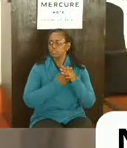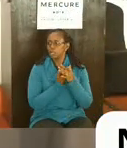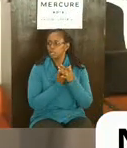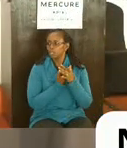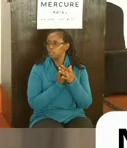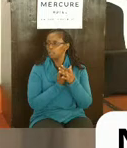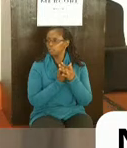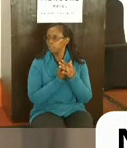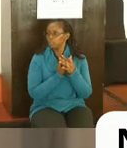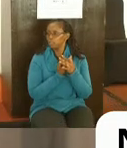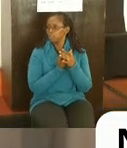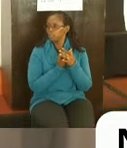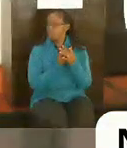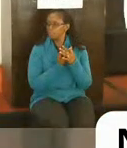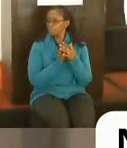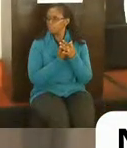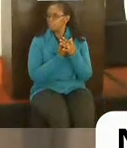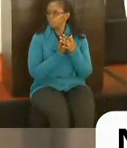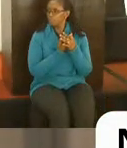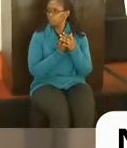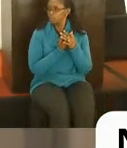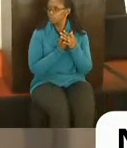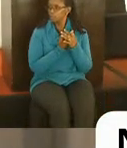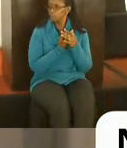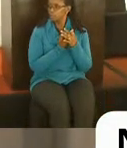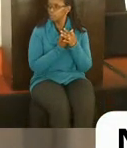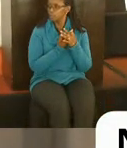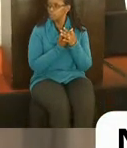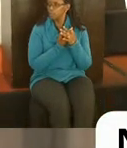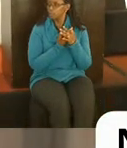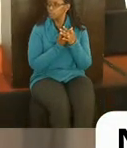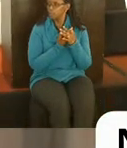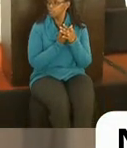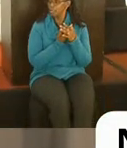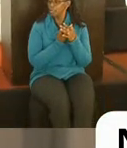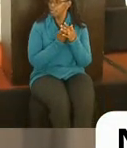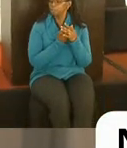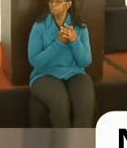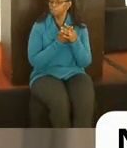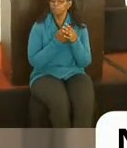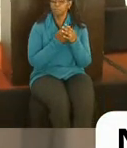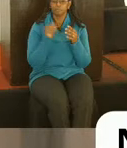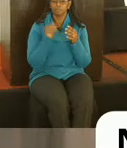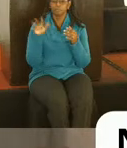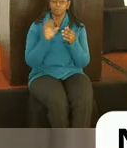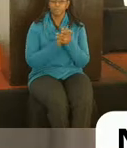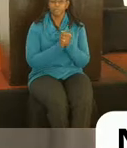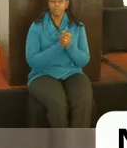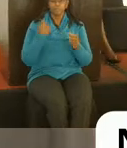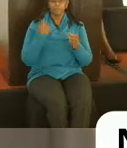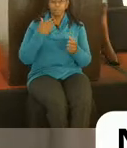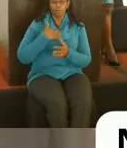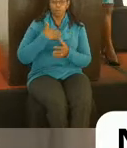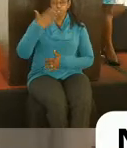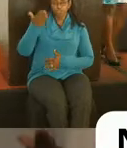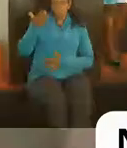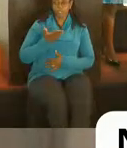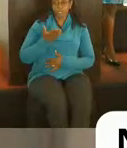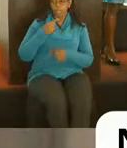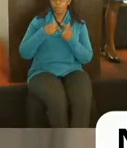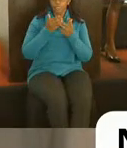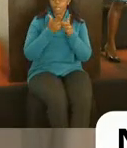moment to introduce two people I would like to introduce our sign language interpreter